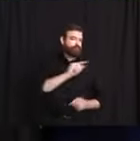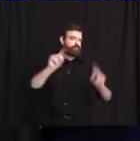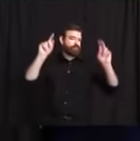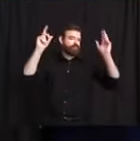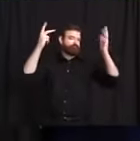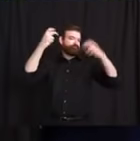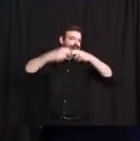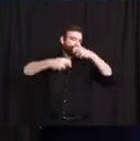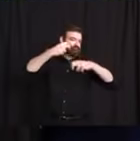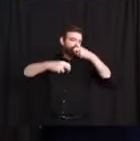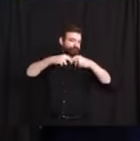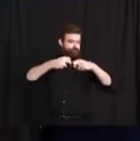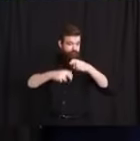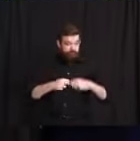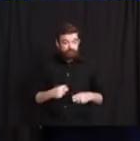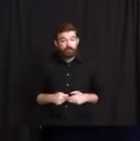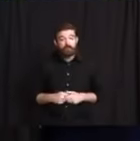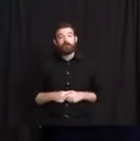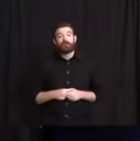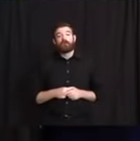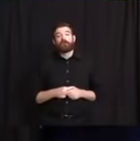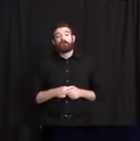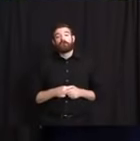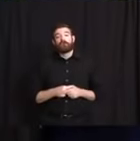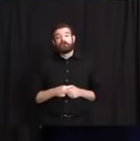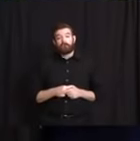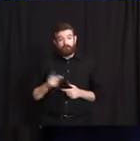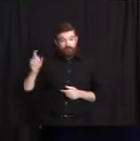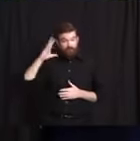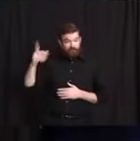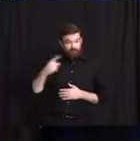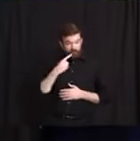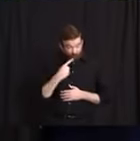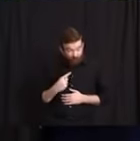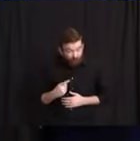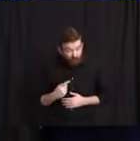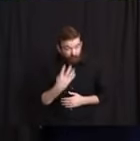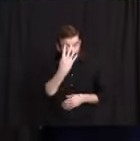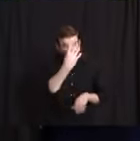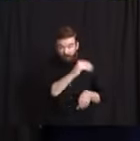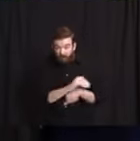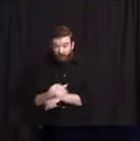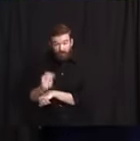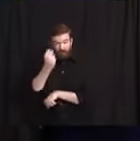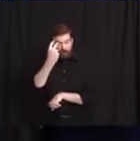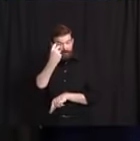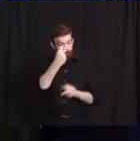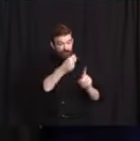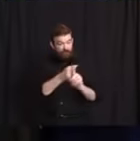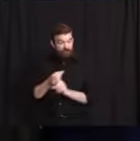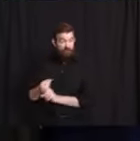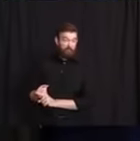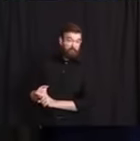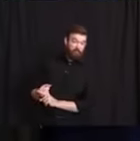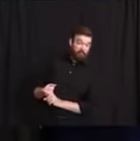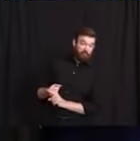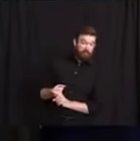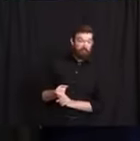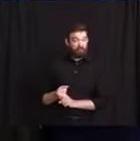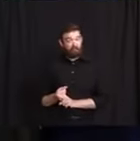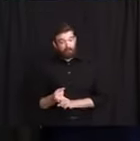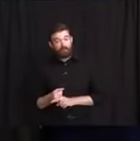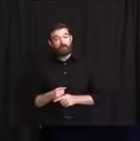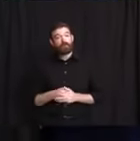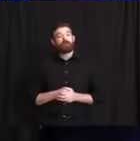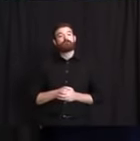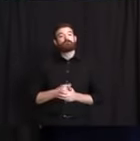12 incidents over 4 nights and of varying degrees, but I'll go through them now. In Monmouth Beach, police responded